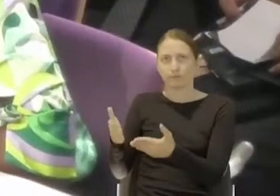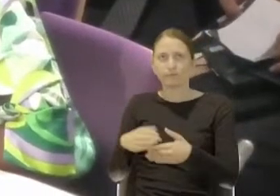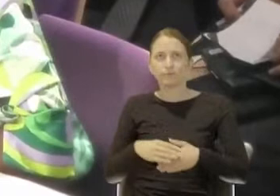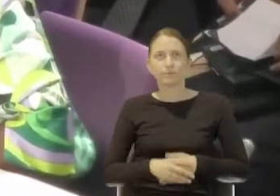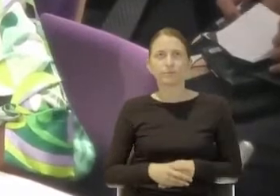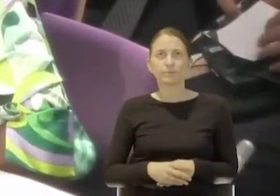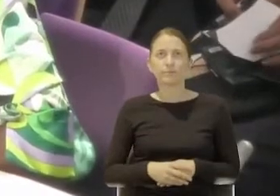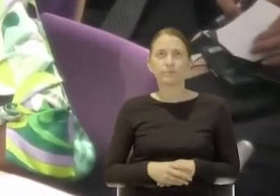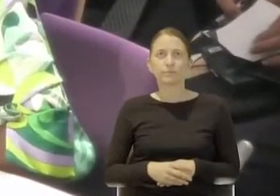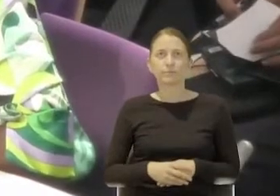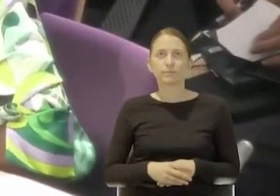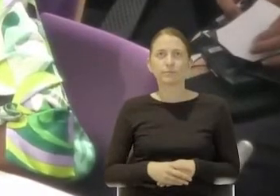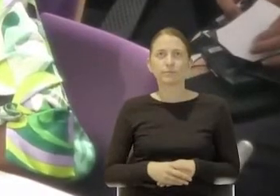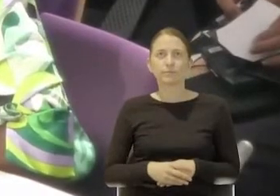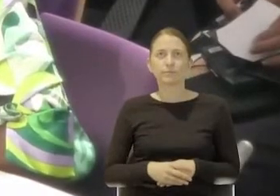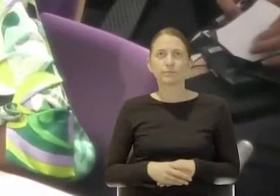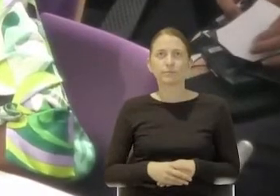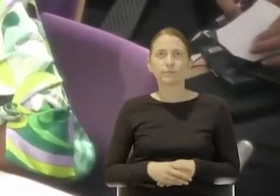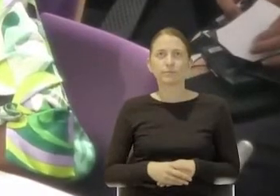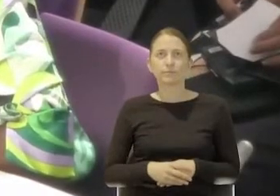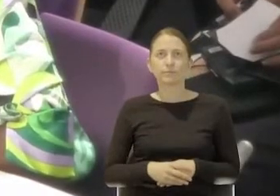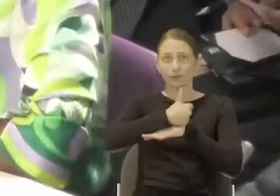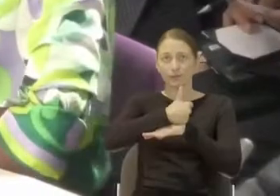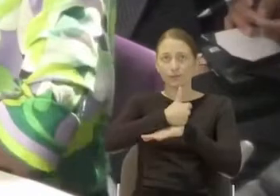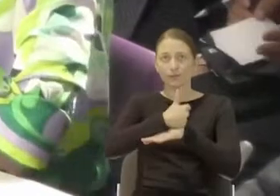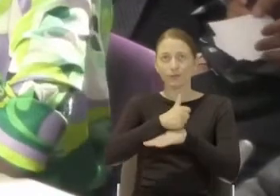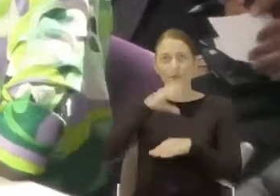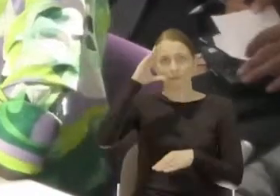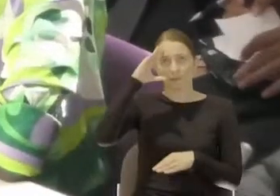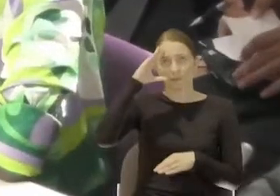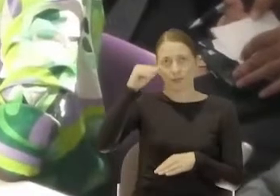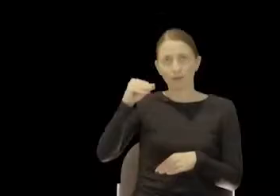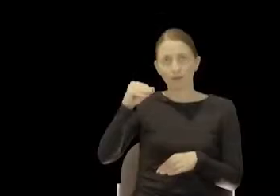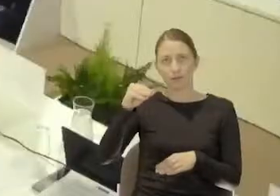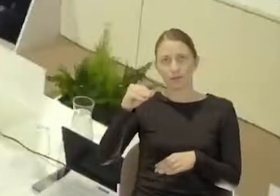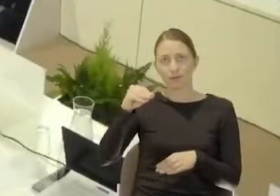of Ecosoc. Welcome, sir.